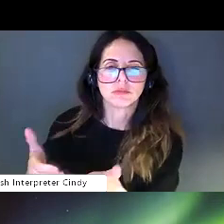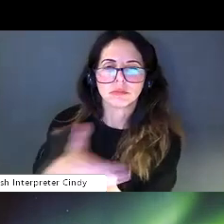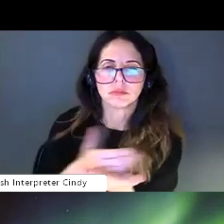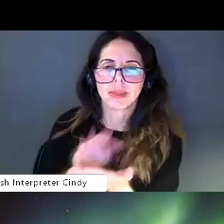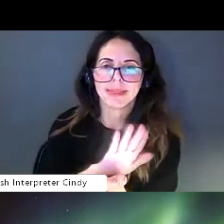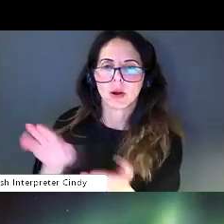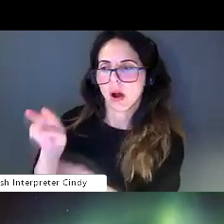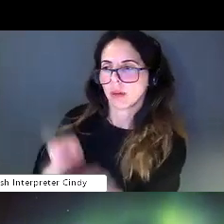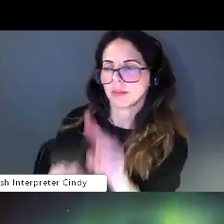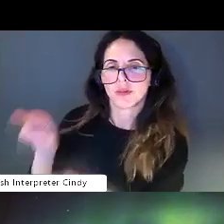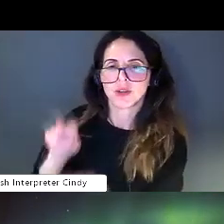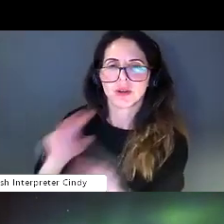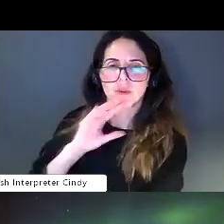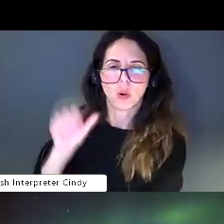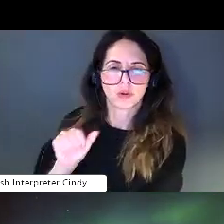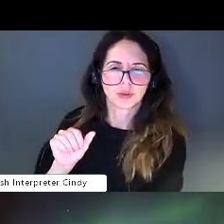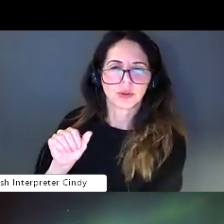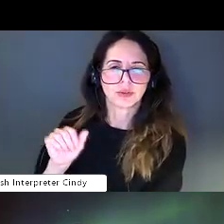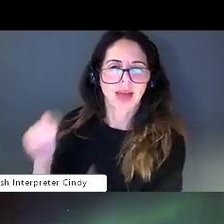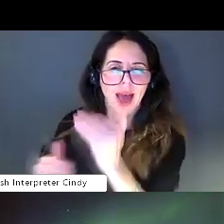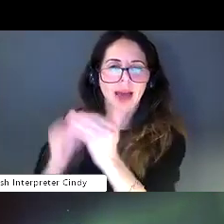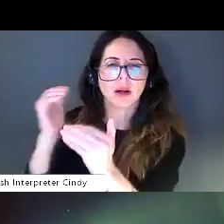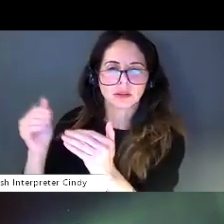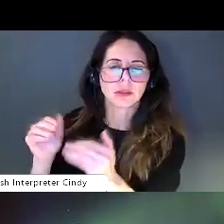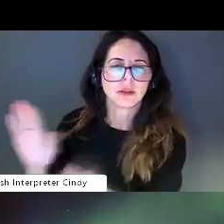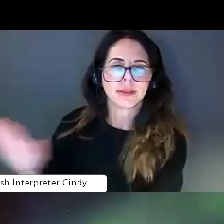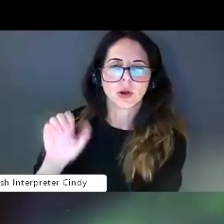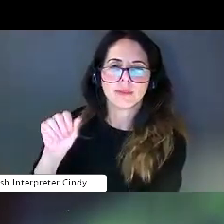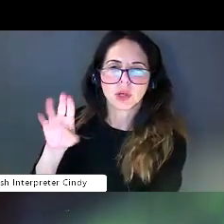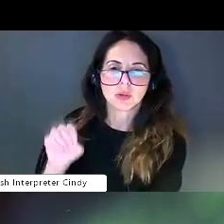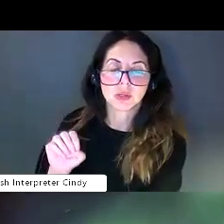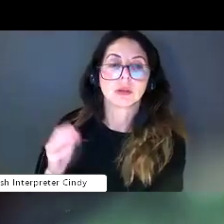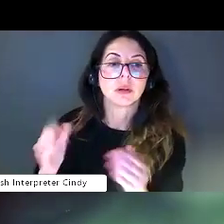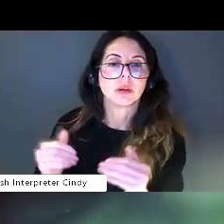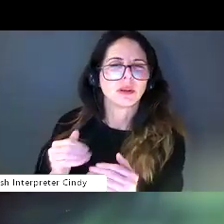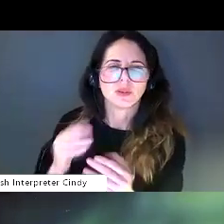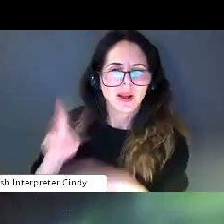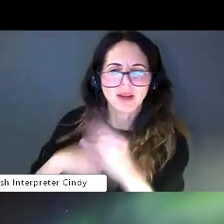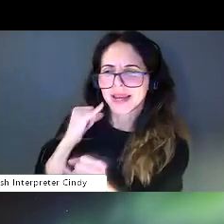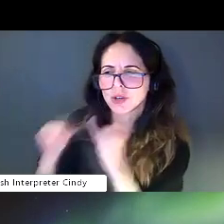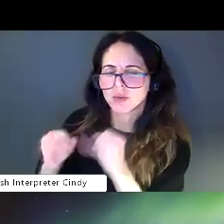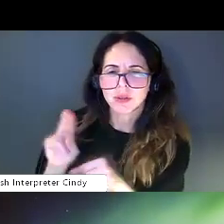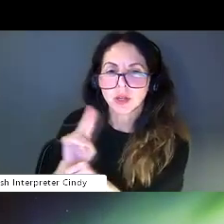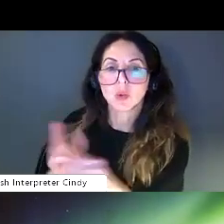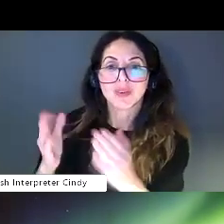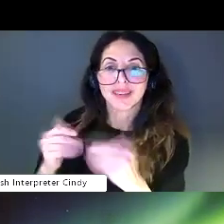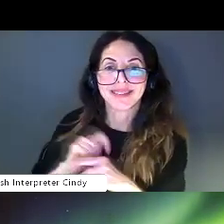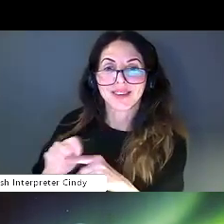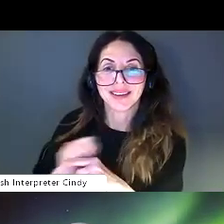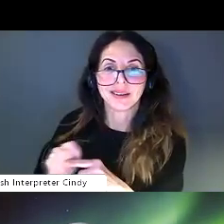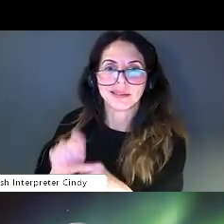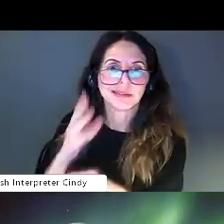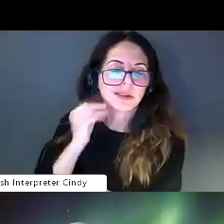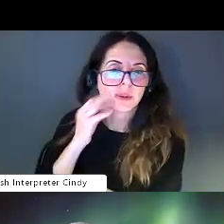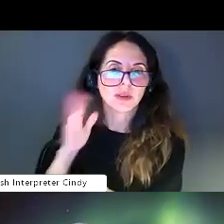of older adult abuse and neglect in their communities, what interviewing practices they use, and what are their training experiences and